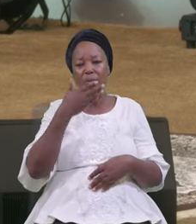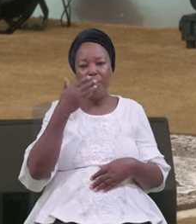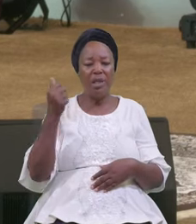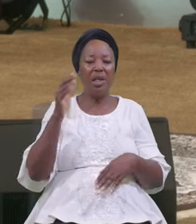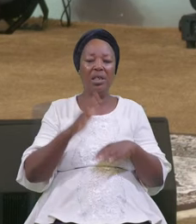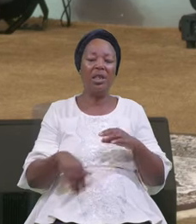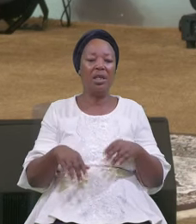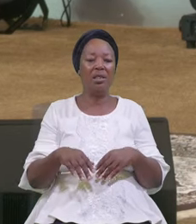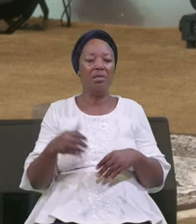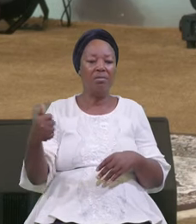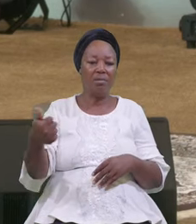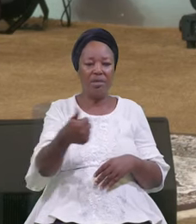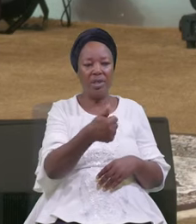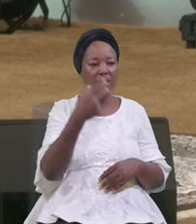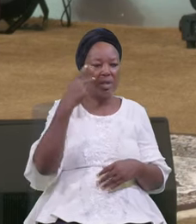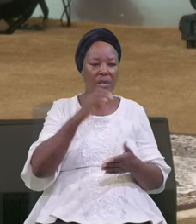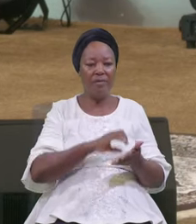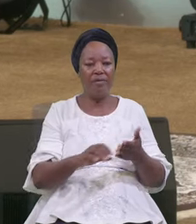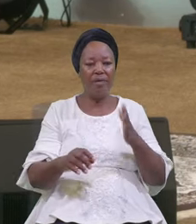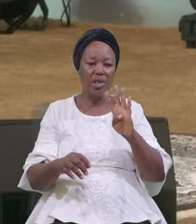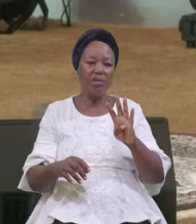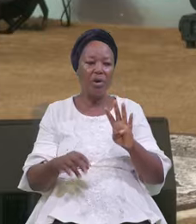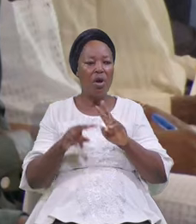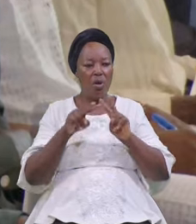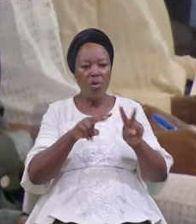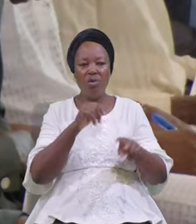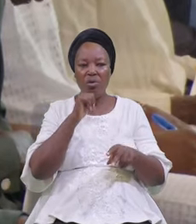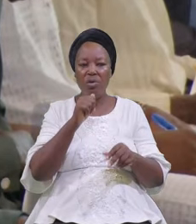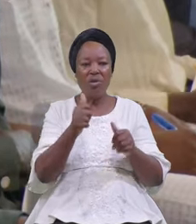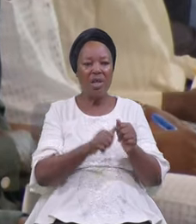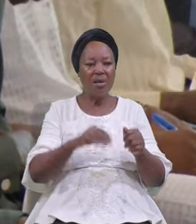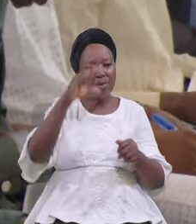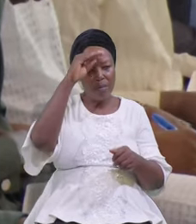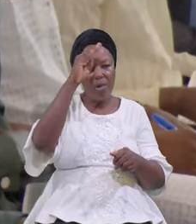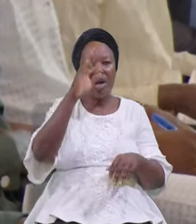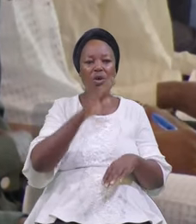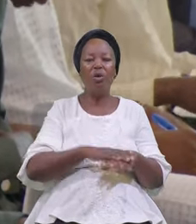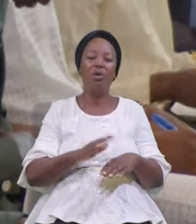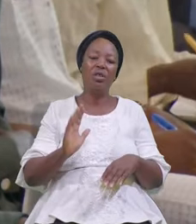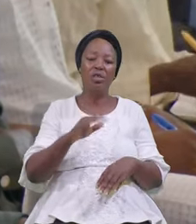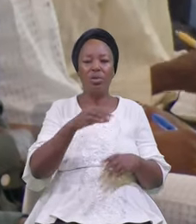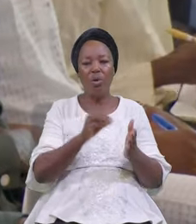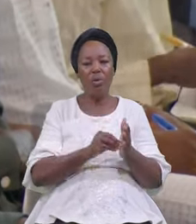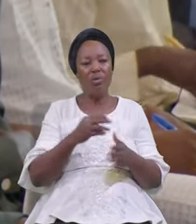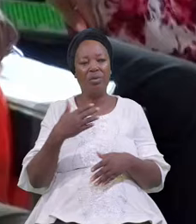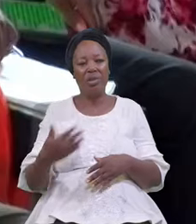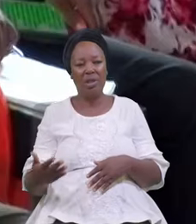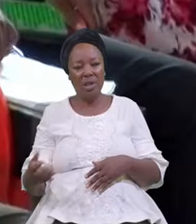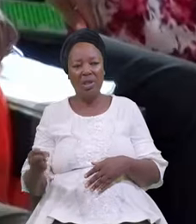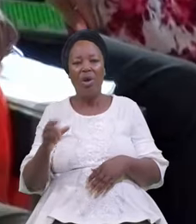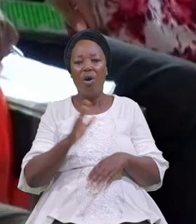verse 4. In verse 4, look not every man on his own things, on his